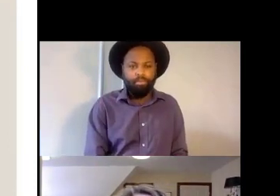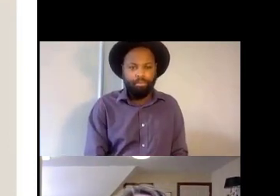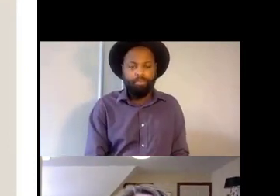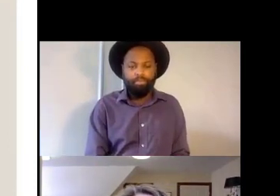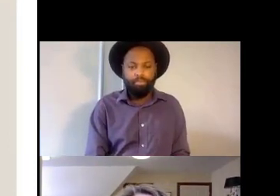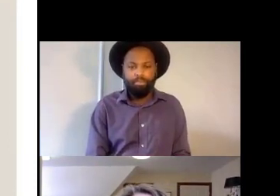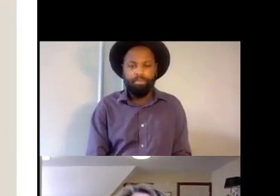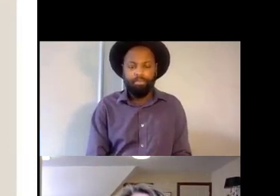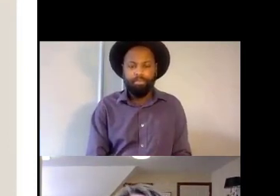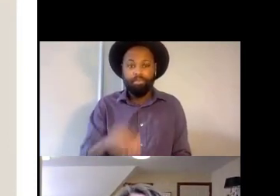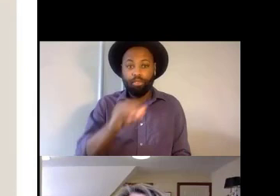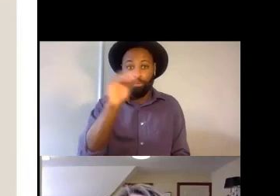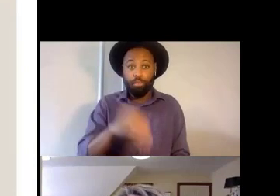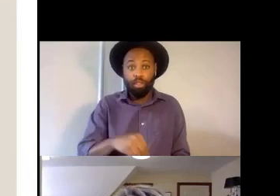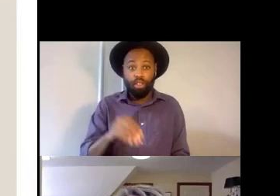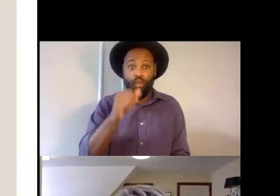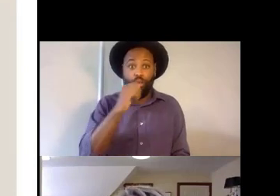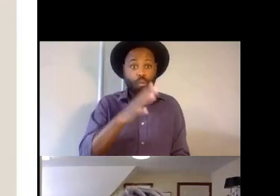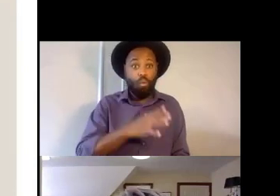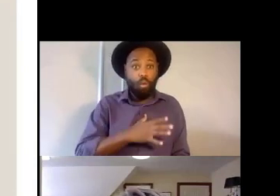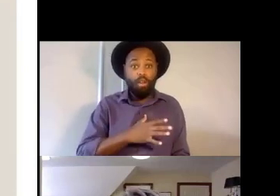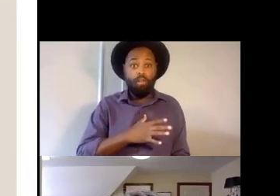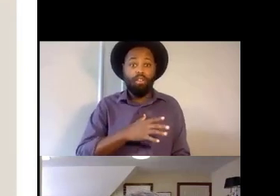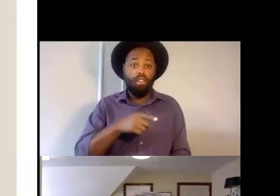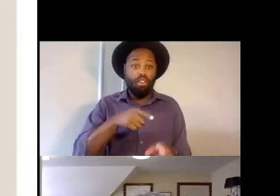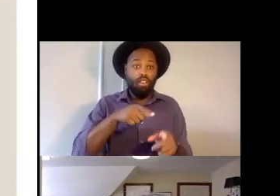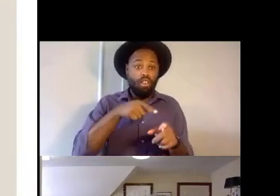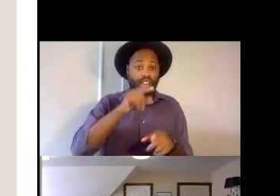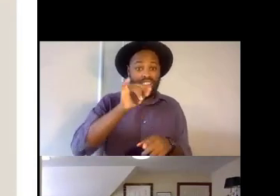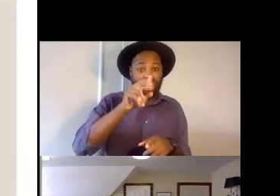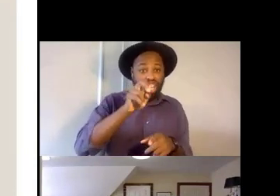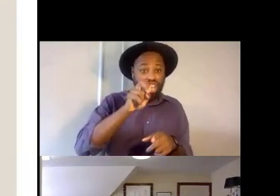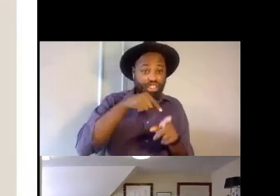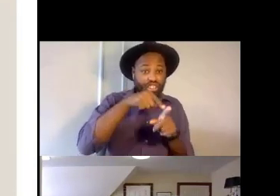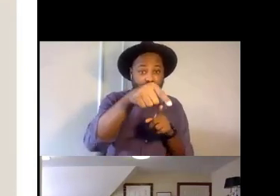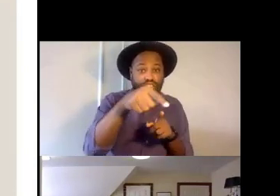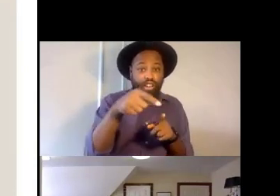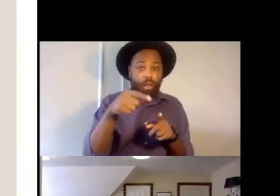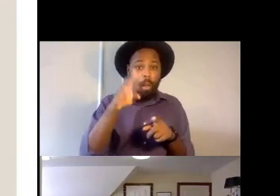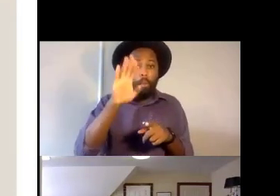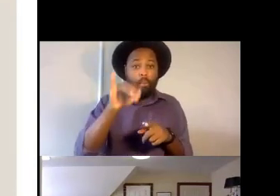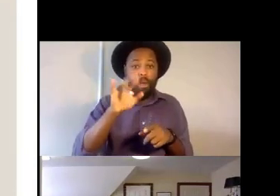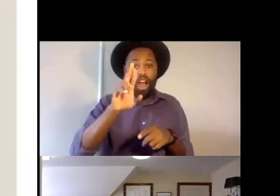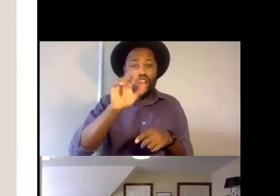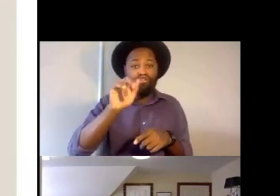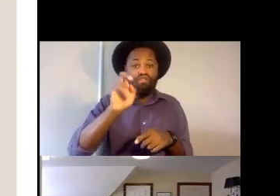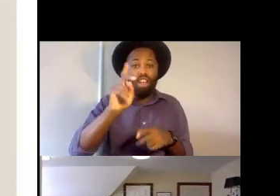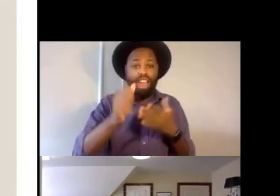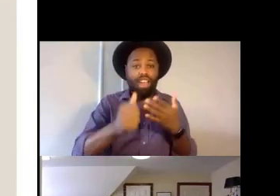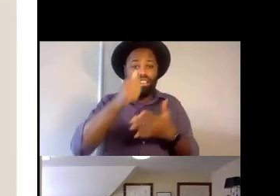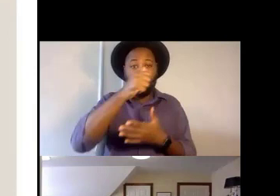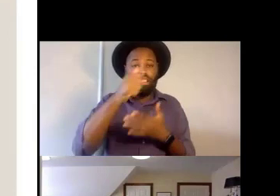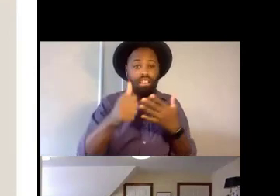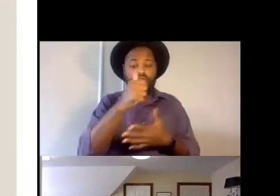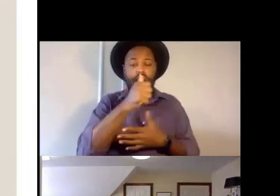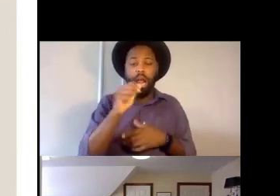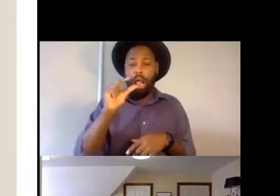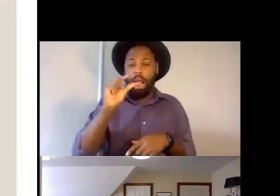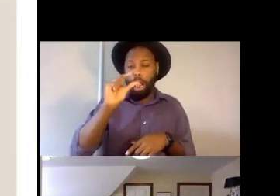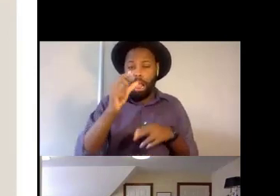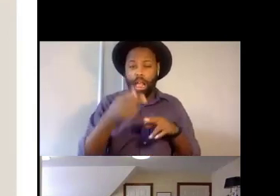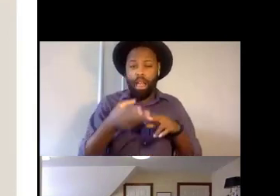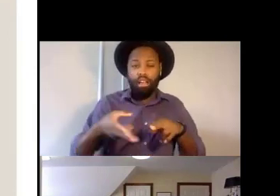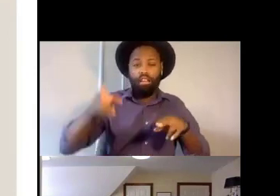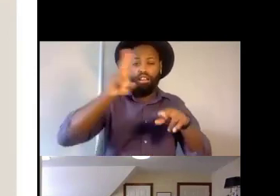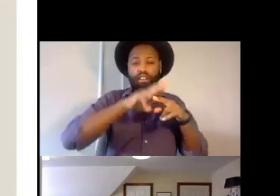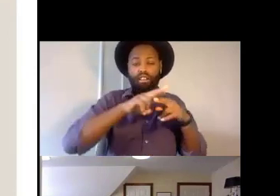And the percentage of women among tenure and tenure track faculty by rank. There's been a slight increase in the number of